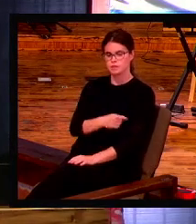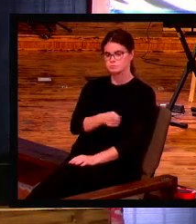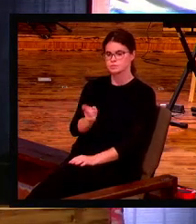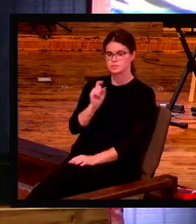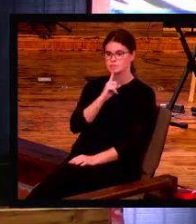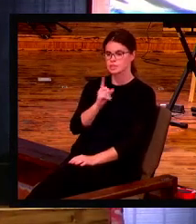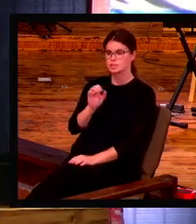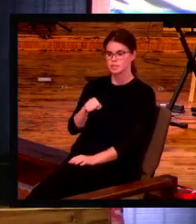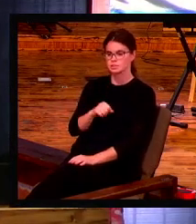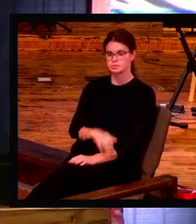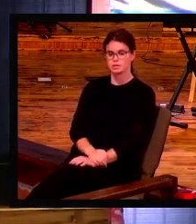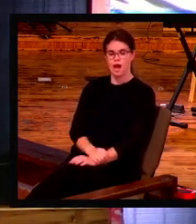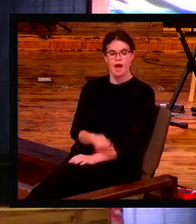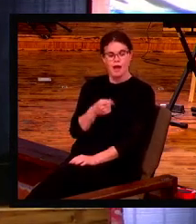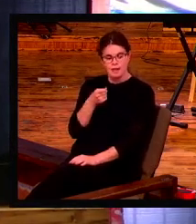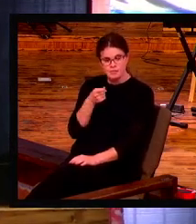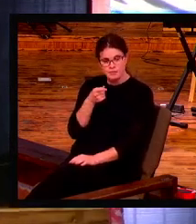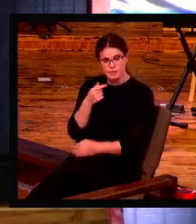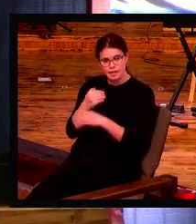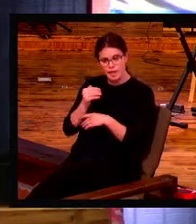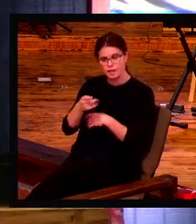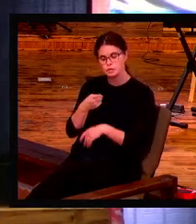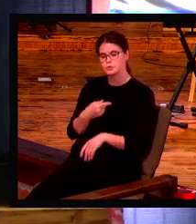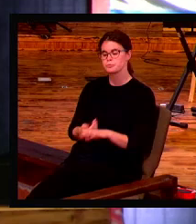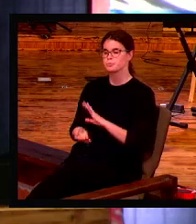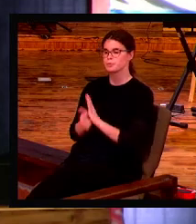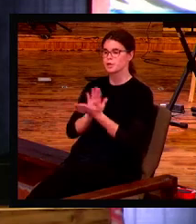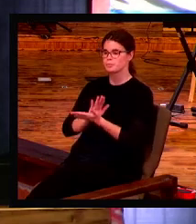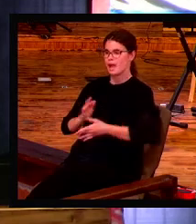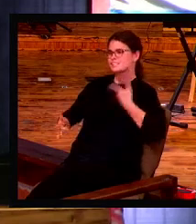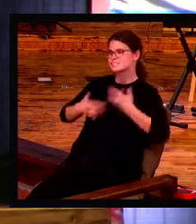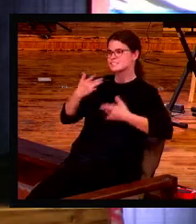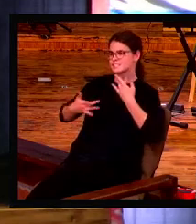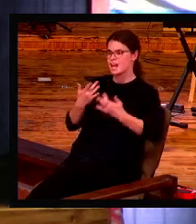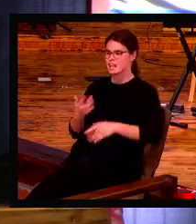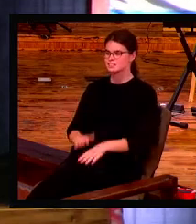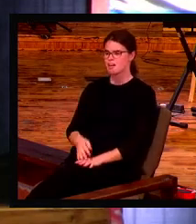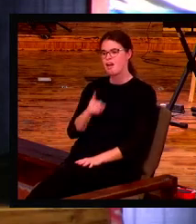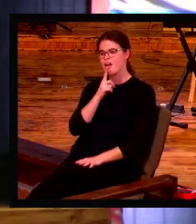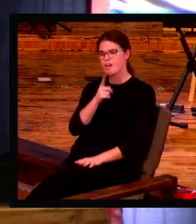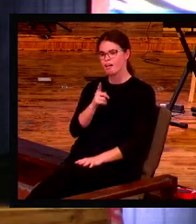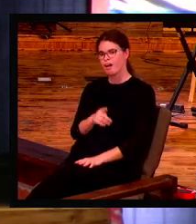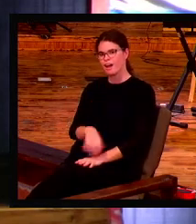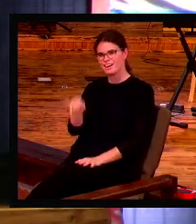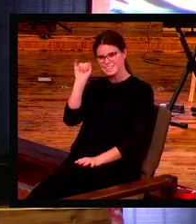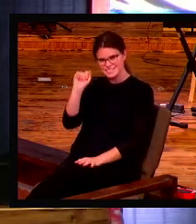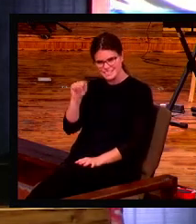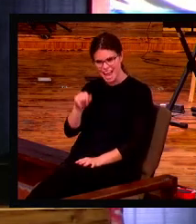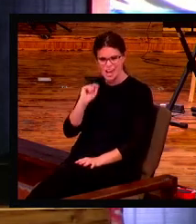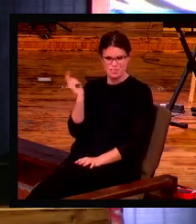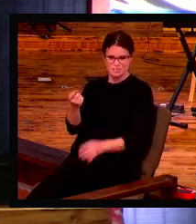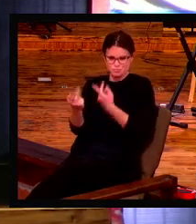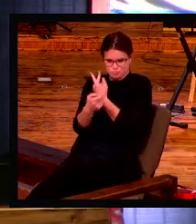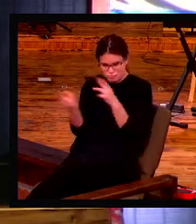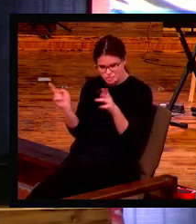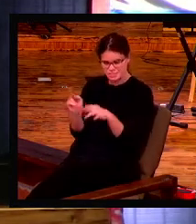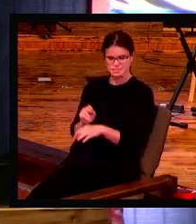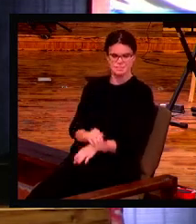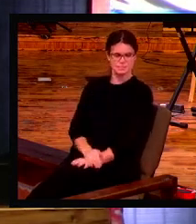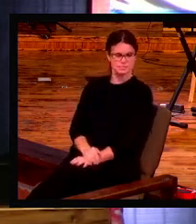then you get excited and you're like, oh, we're right here. We're ready to rock and roll. What's the fastest way